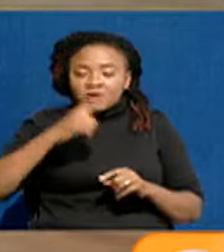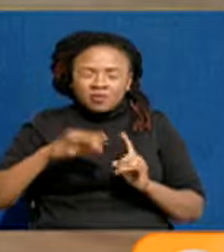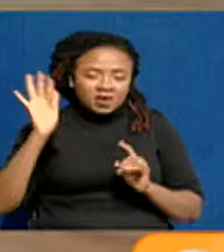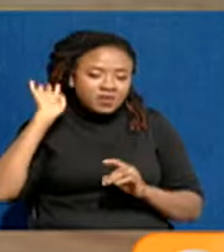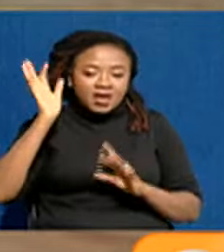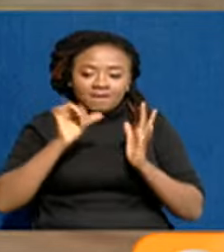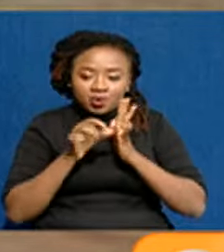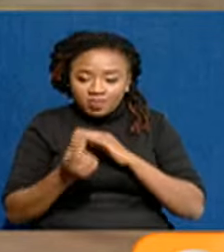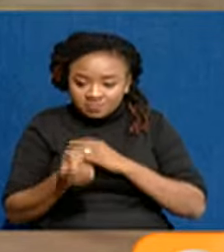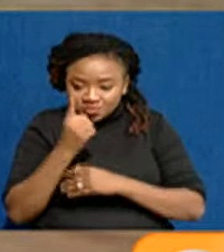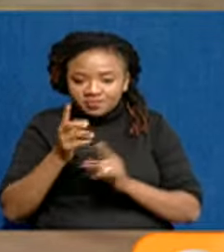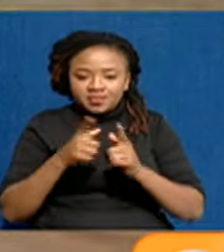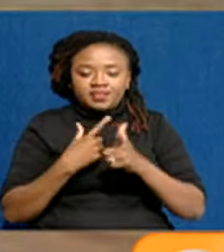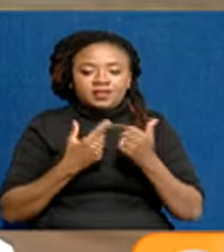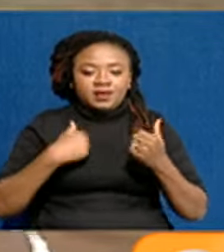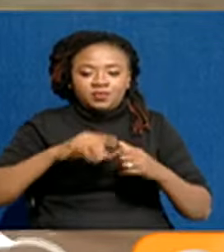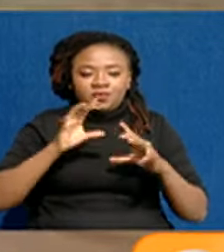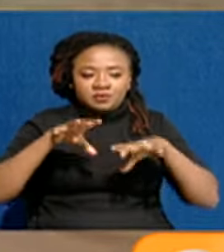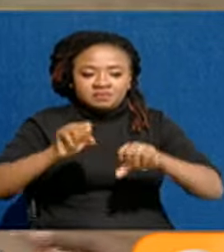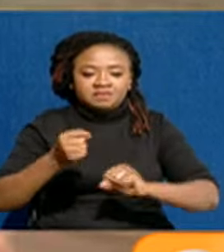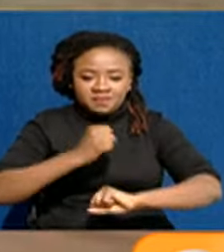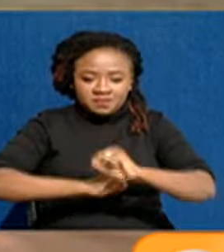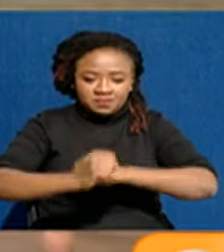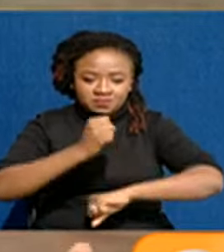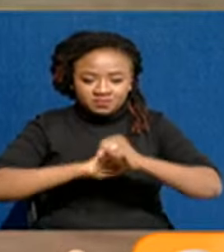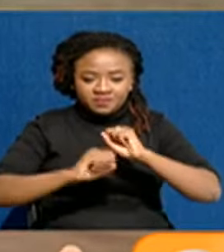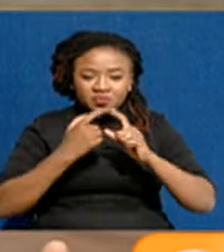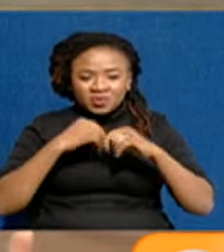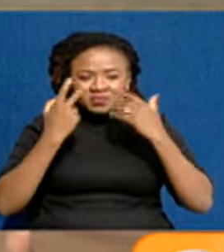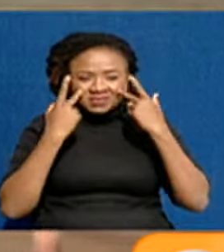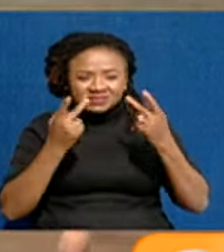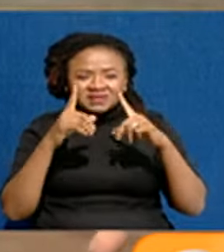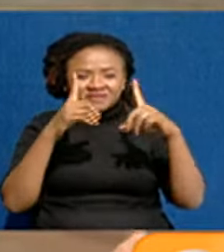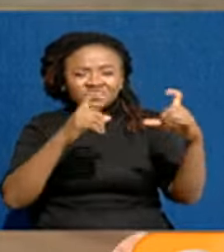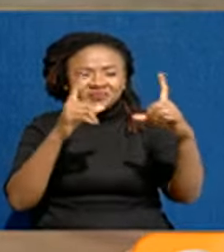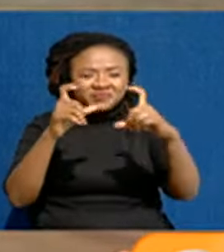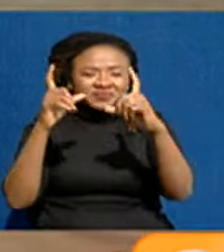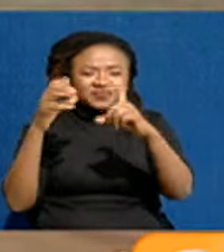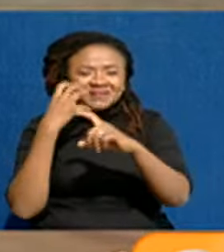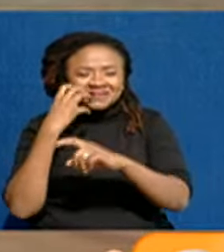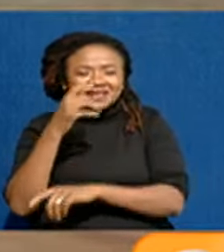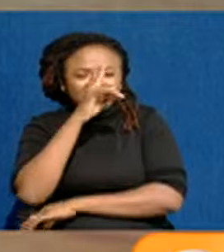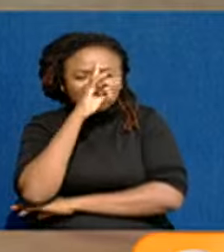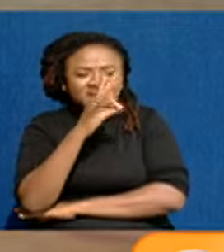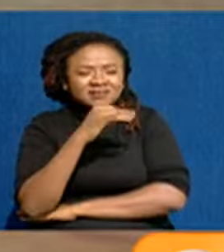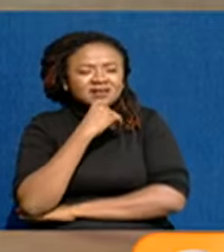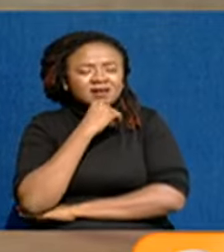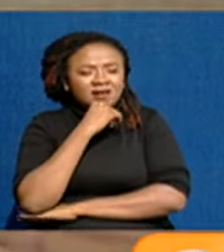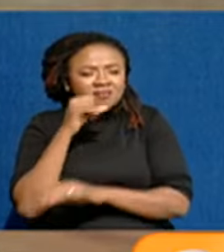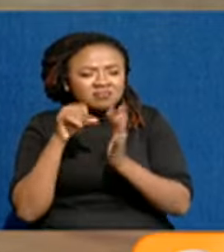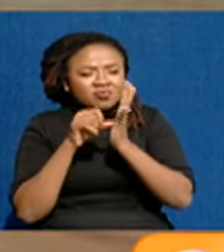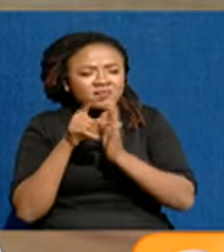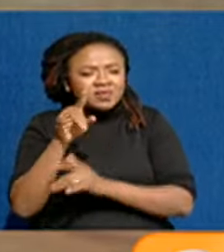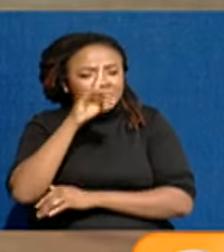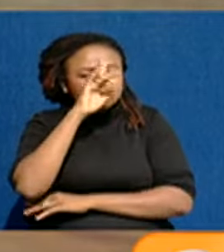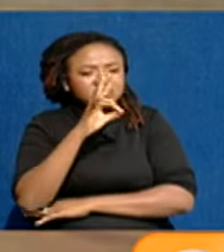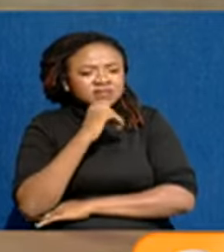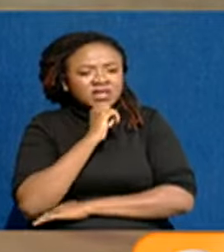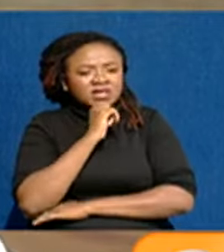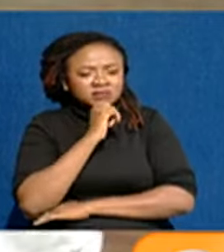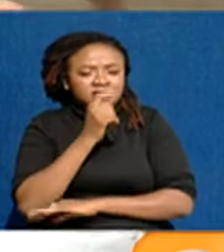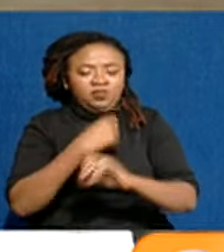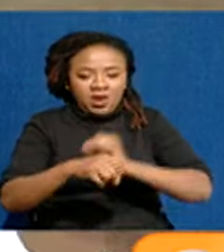idea. We are used to acting when we see gory images in the screen and then we feel this situation is dire. But like you're rightly saying, we need now to be